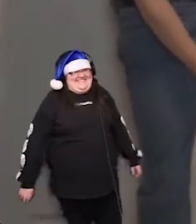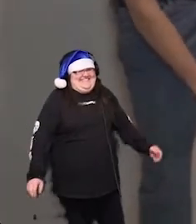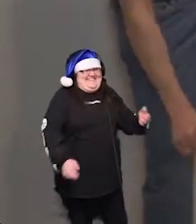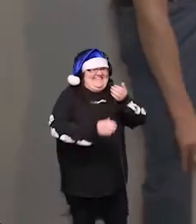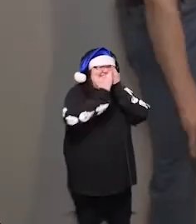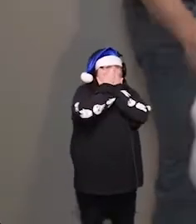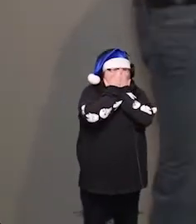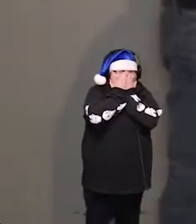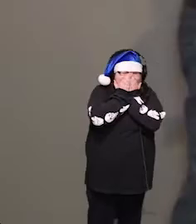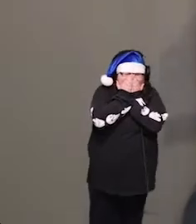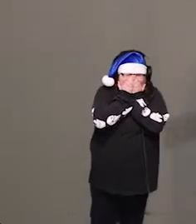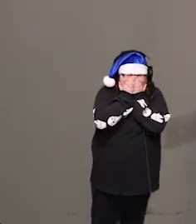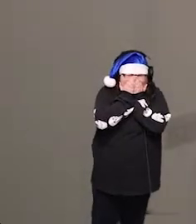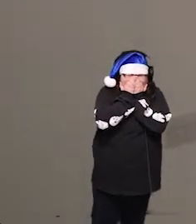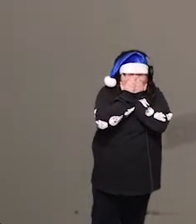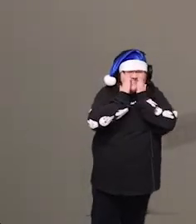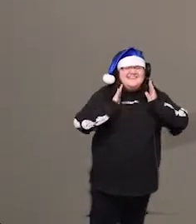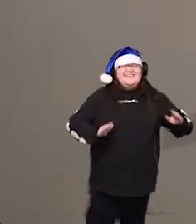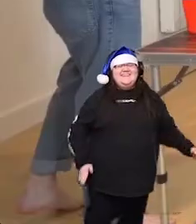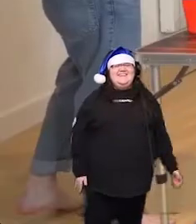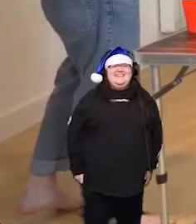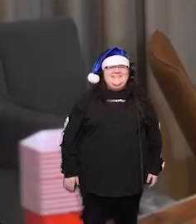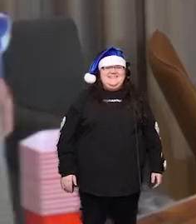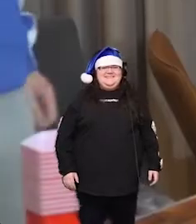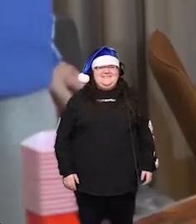second. Bullshit, you only got one wrong.